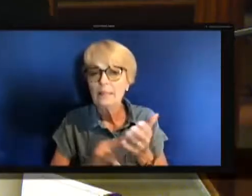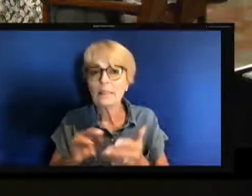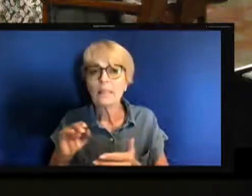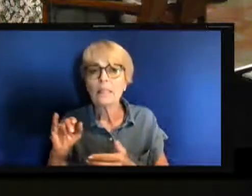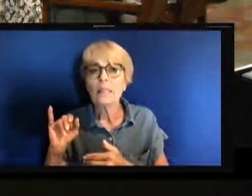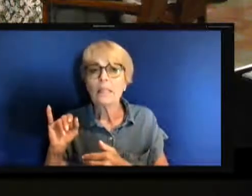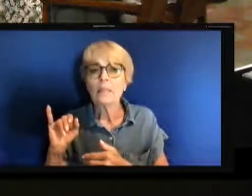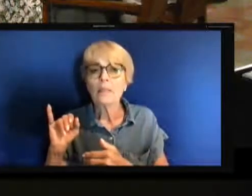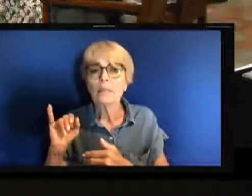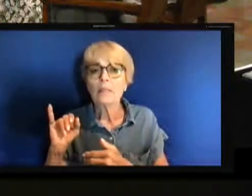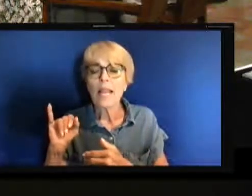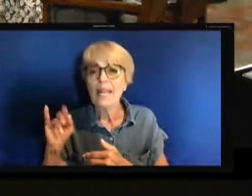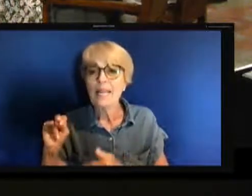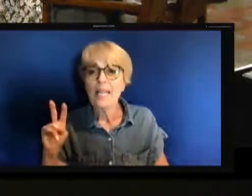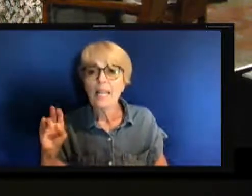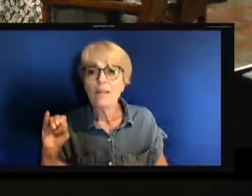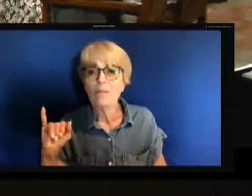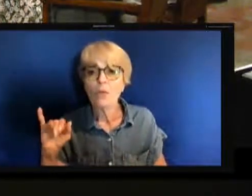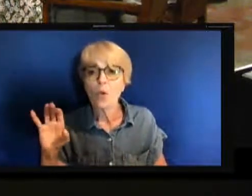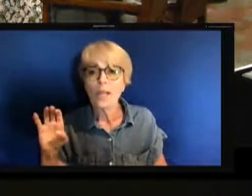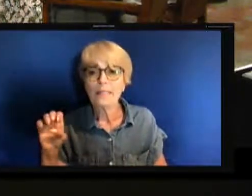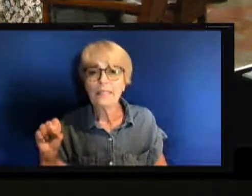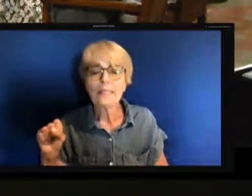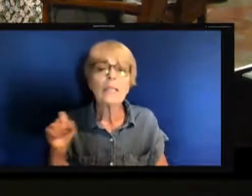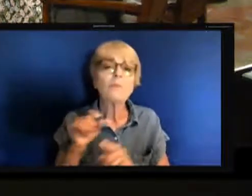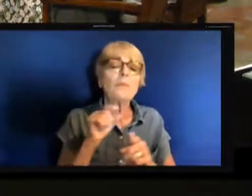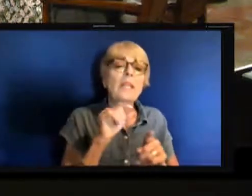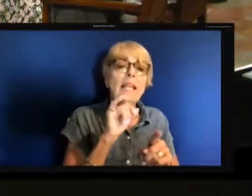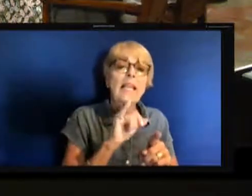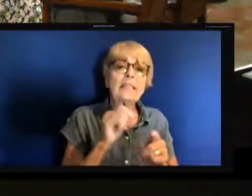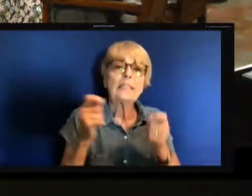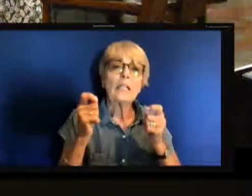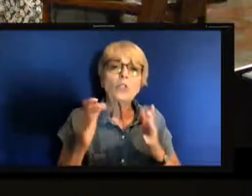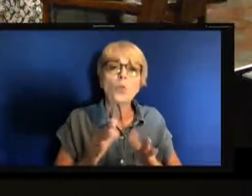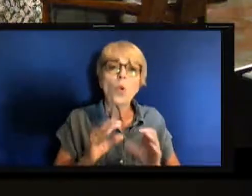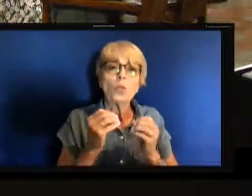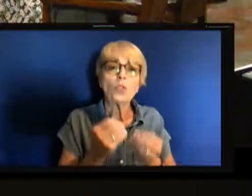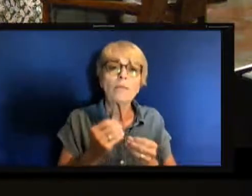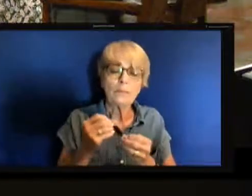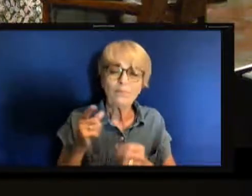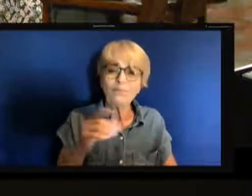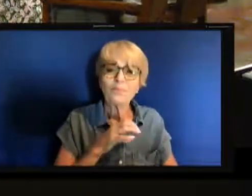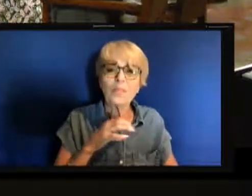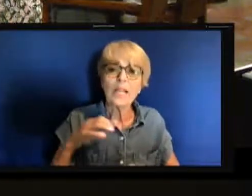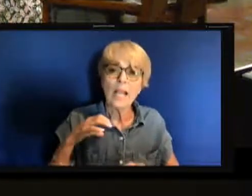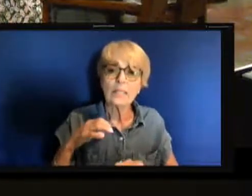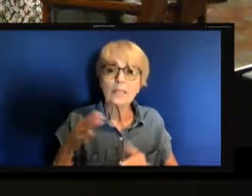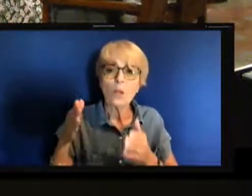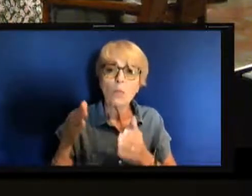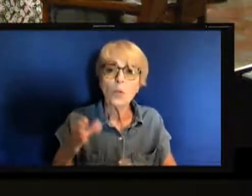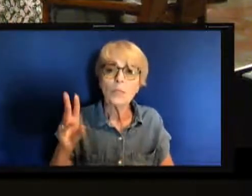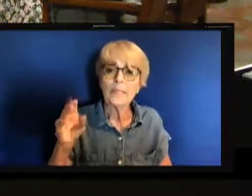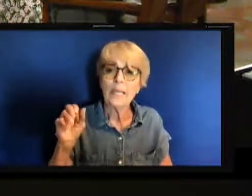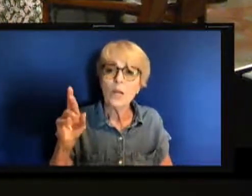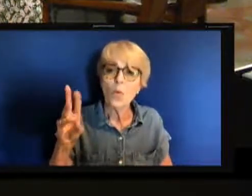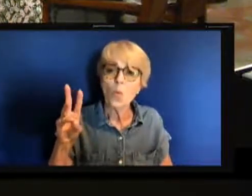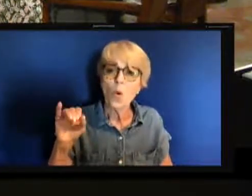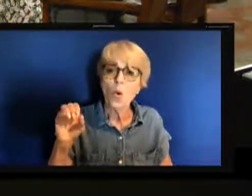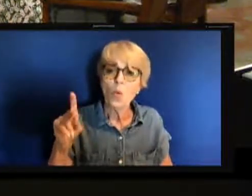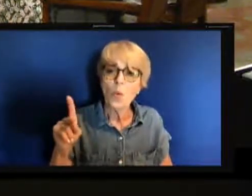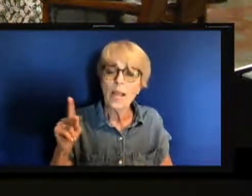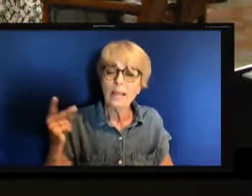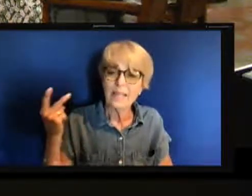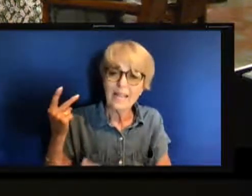is only, it's a controller's office. You and I, Councilperson Warwick and I have discussed this. It's only things that the controller